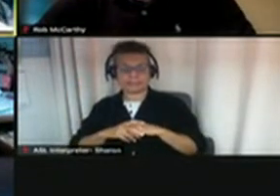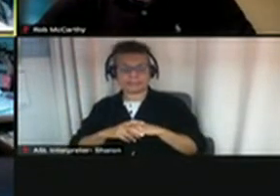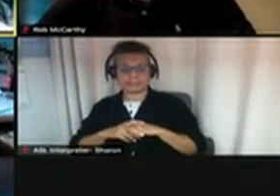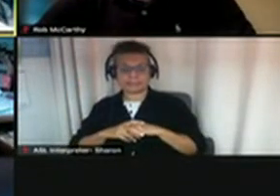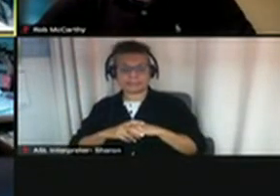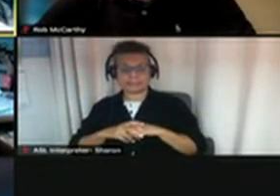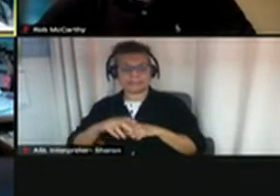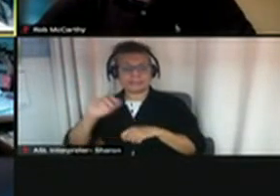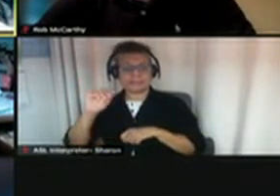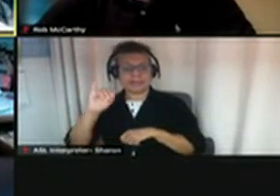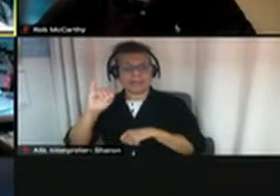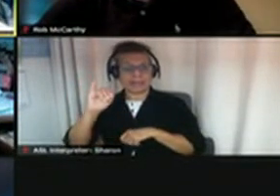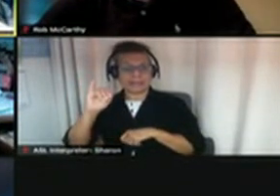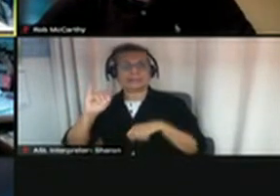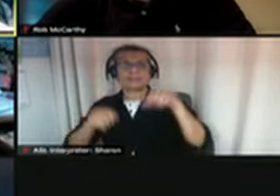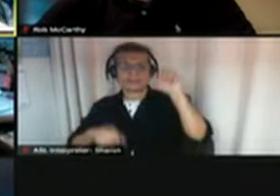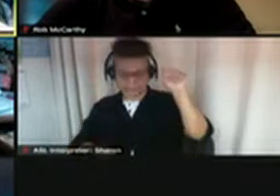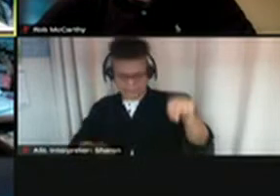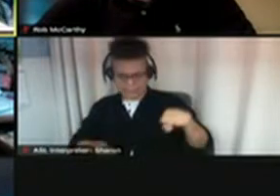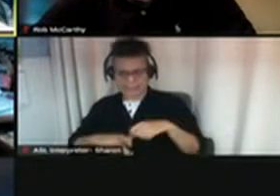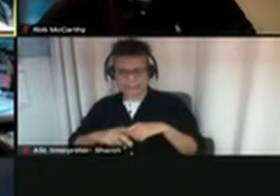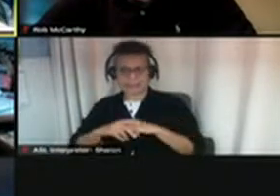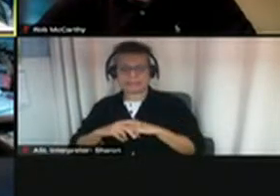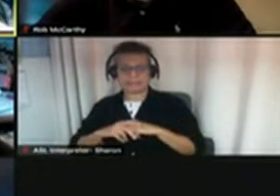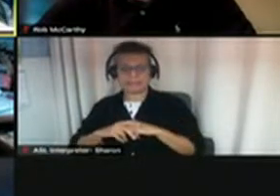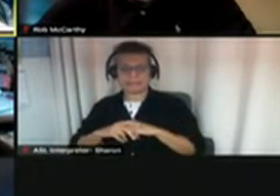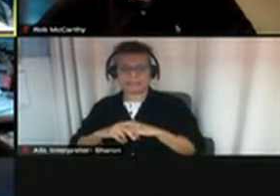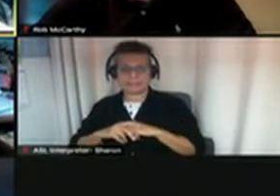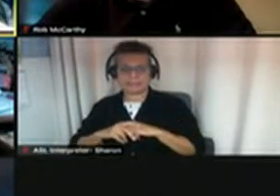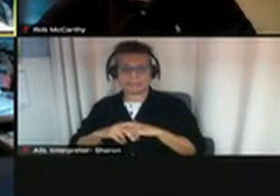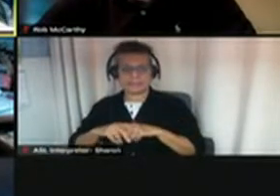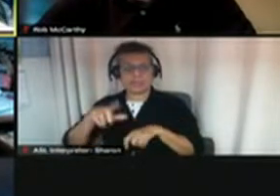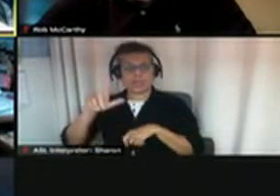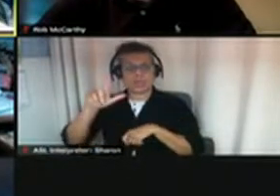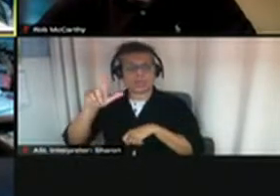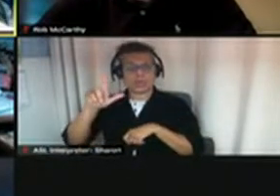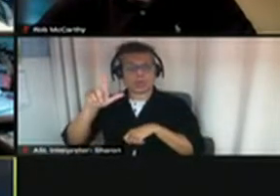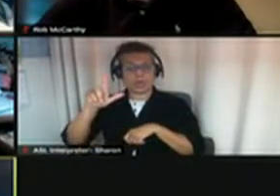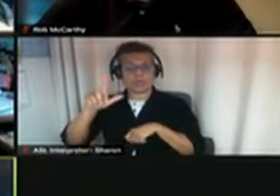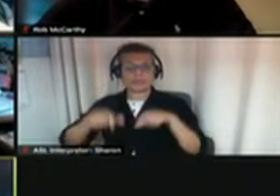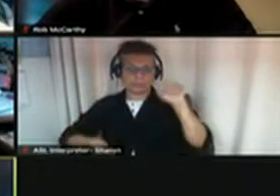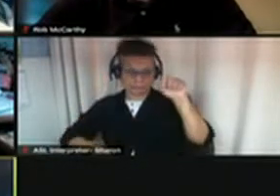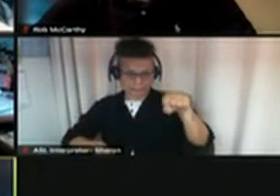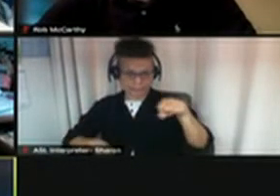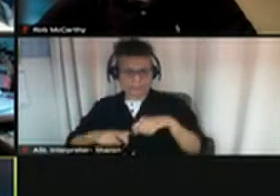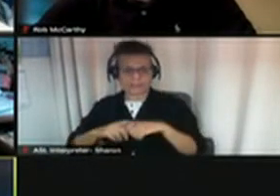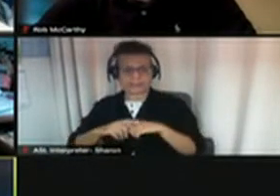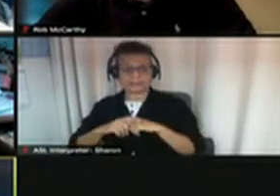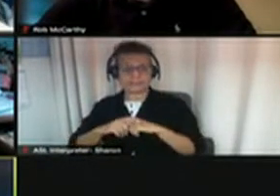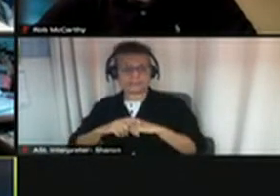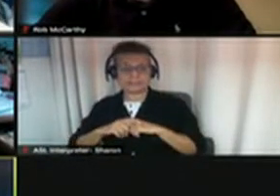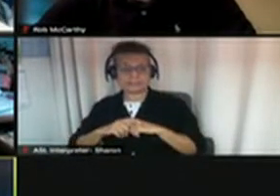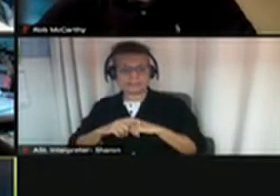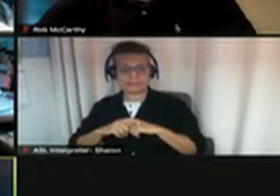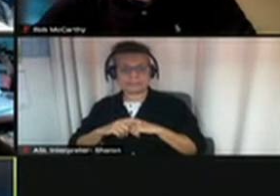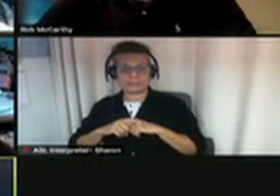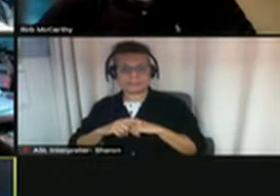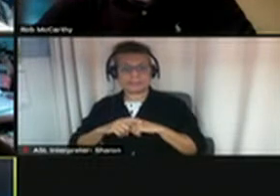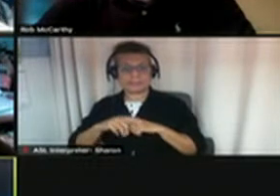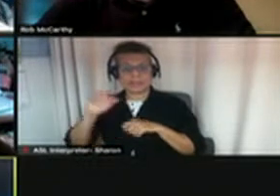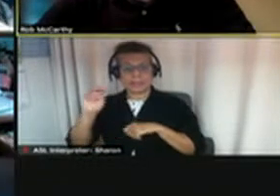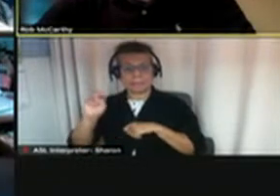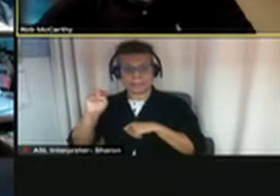Mr. Iovino. Yes. Ms. Luong. Yes. Mr.